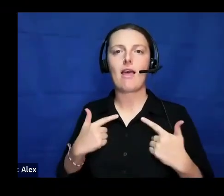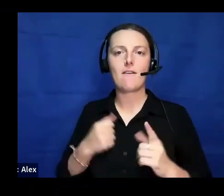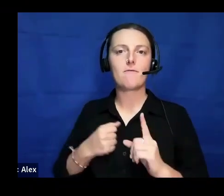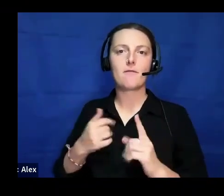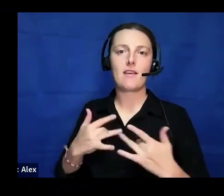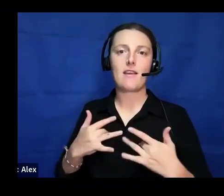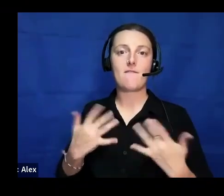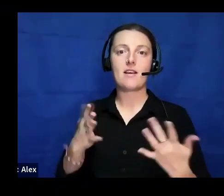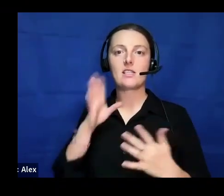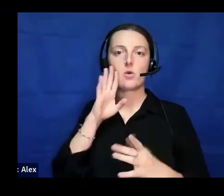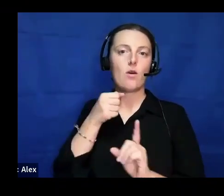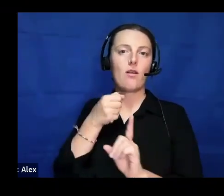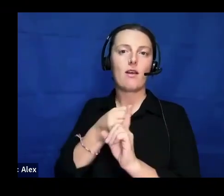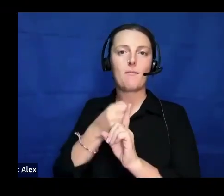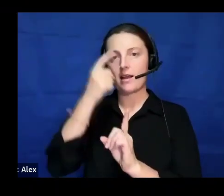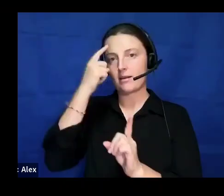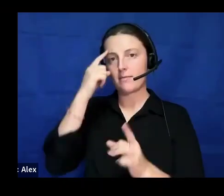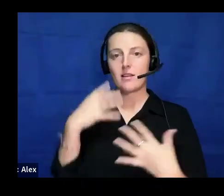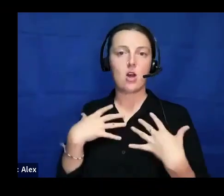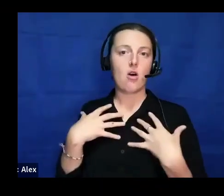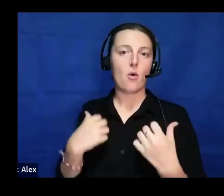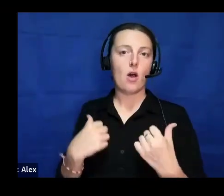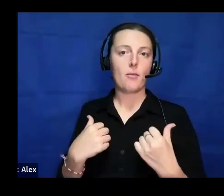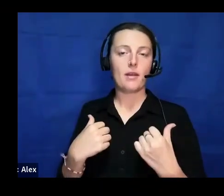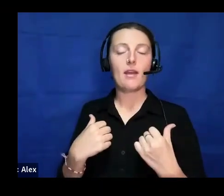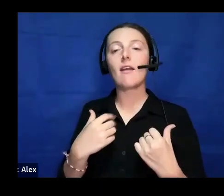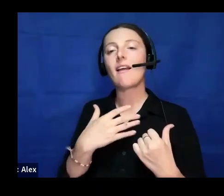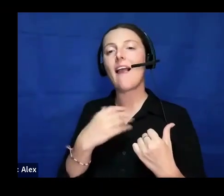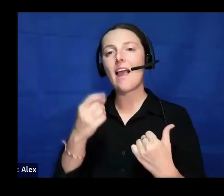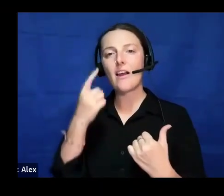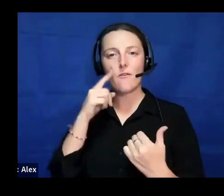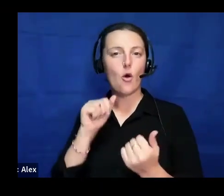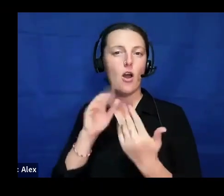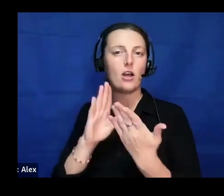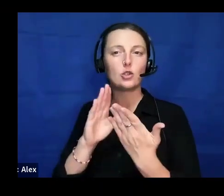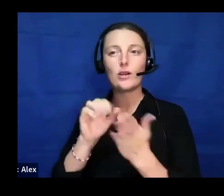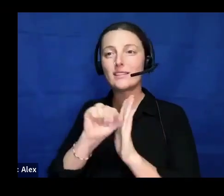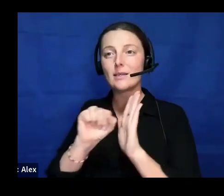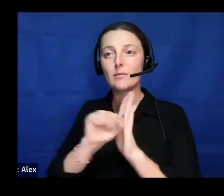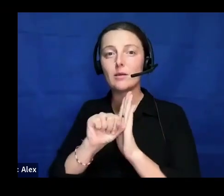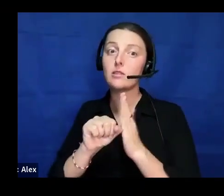well-being, and to address symptoms sooner rather than later.